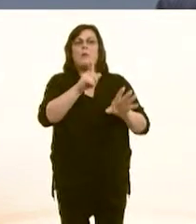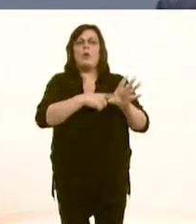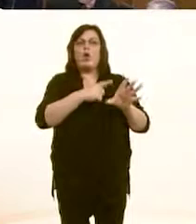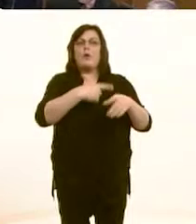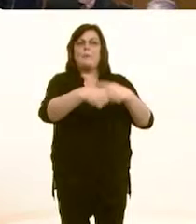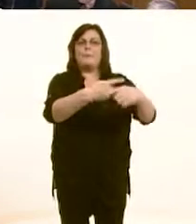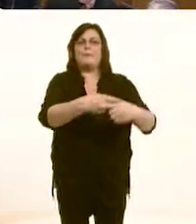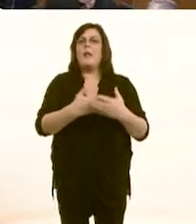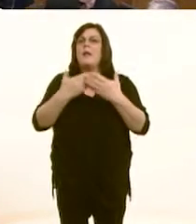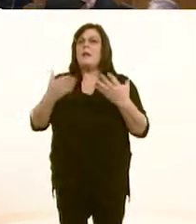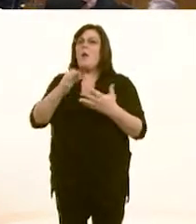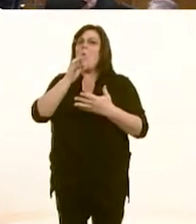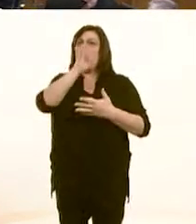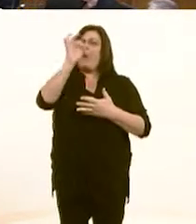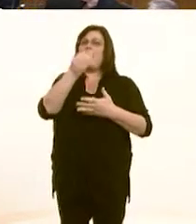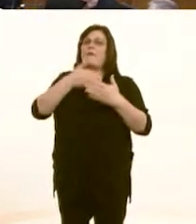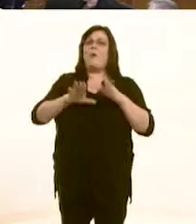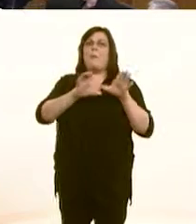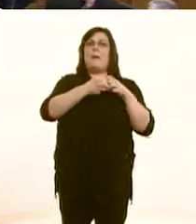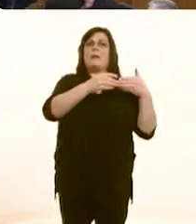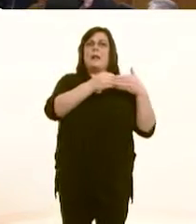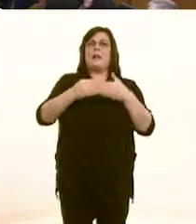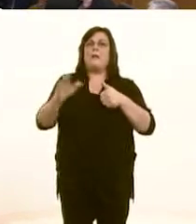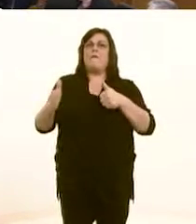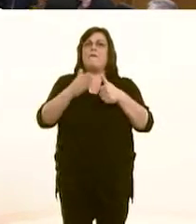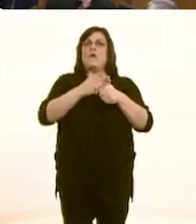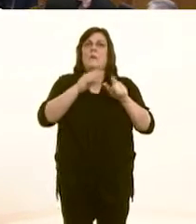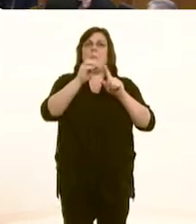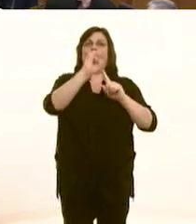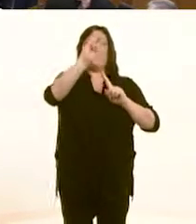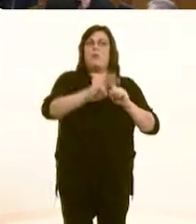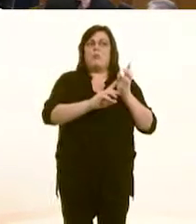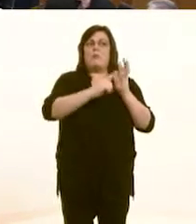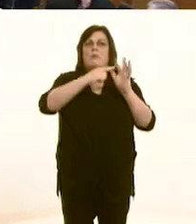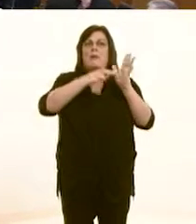We now move to questions from the party leaders. And first this afternoon, Leader of Plaid Cymru, Leanne Wood.